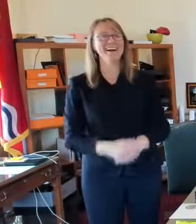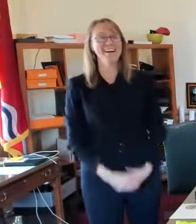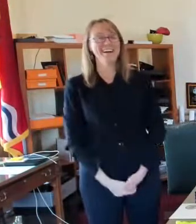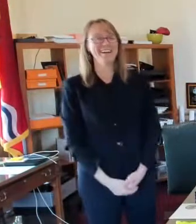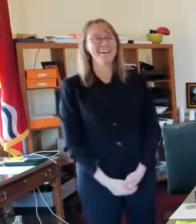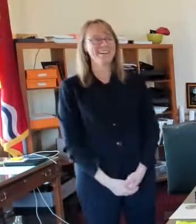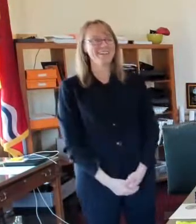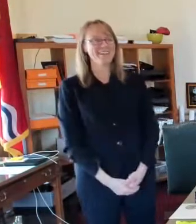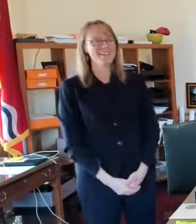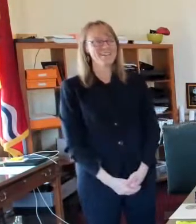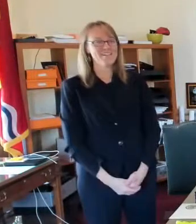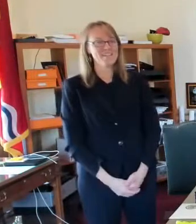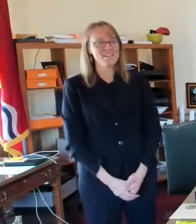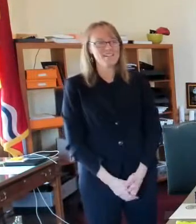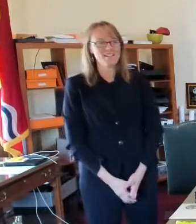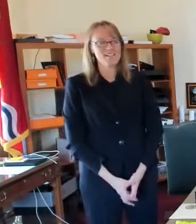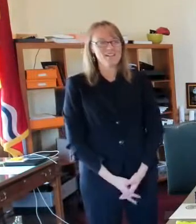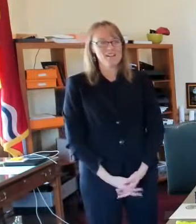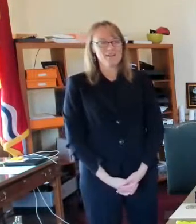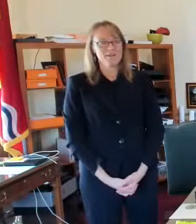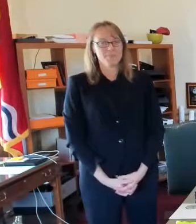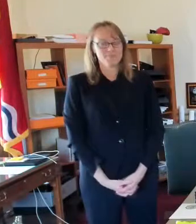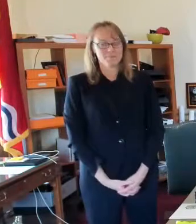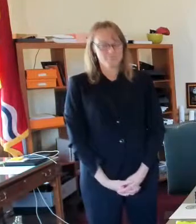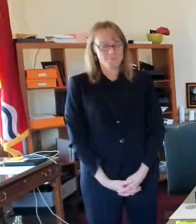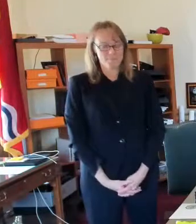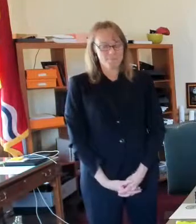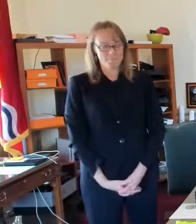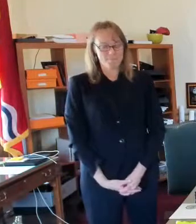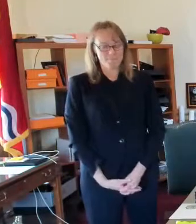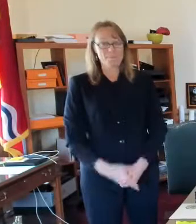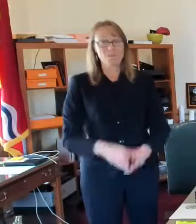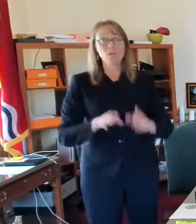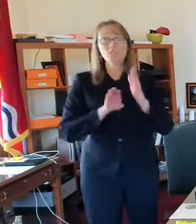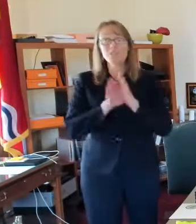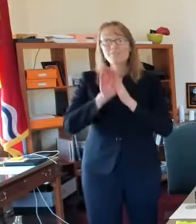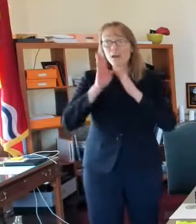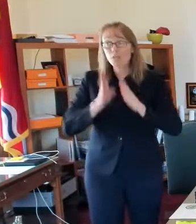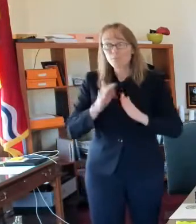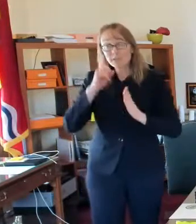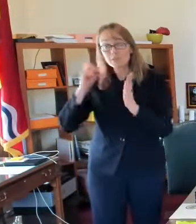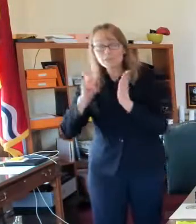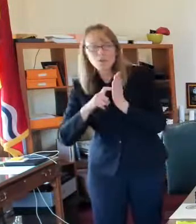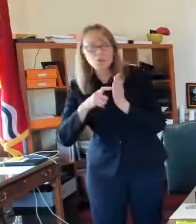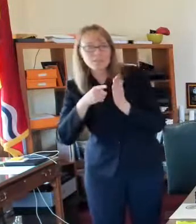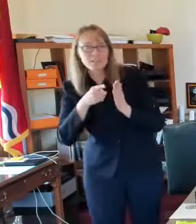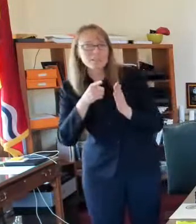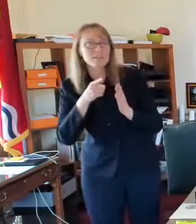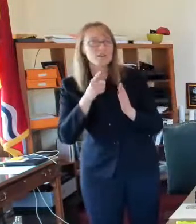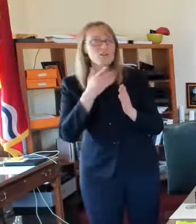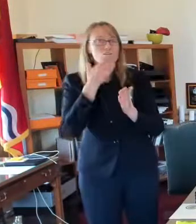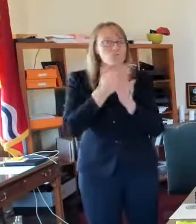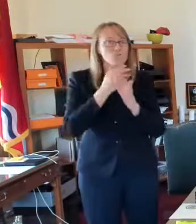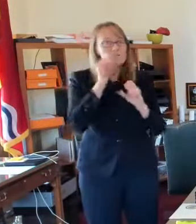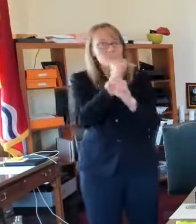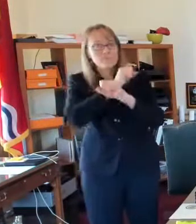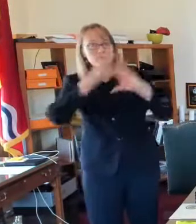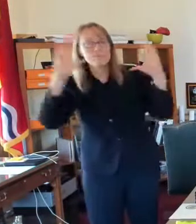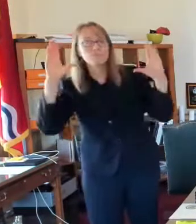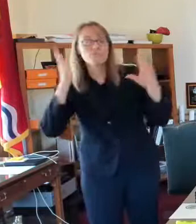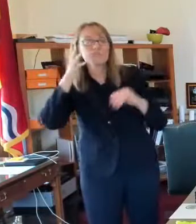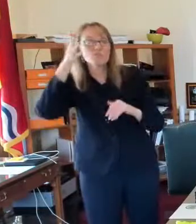related. Are developers seeing an influx of population for the future of St. Louis or something like that? Because I've been seeing a lot of